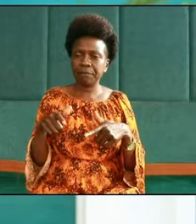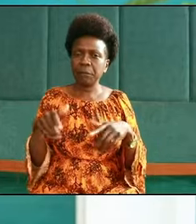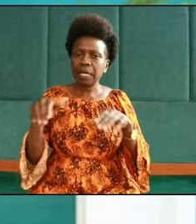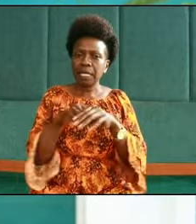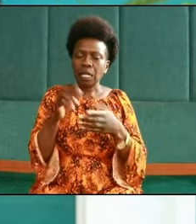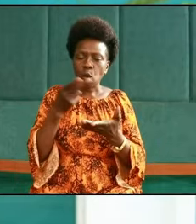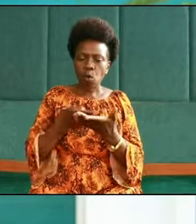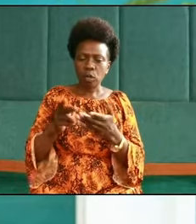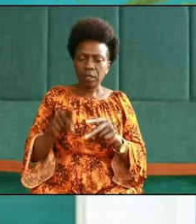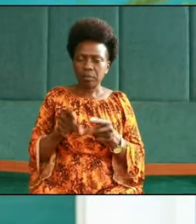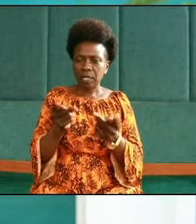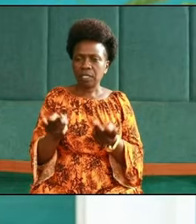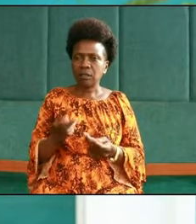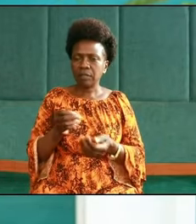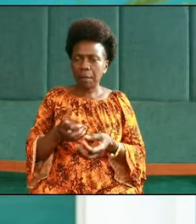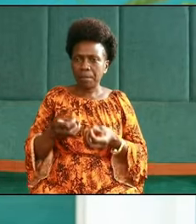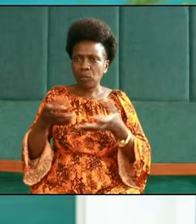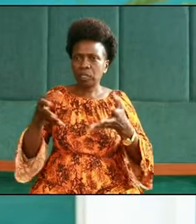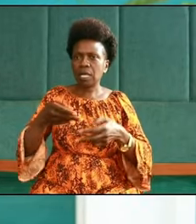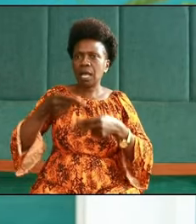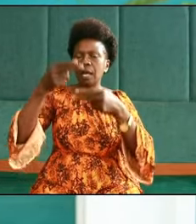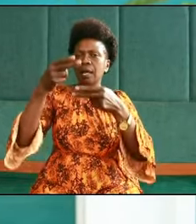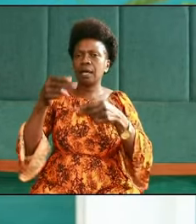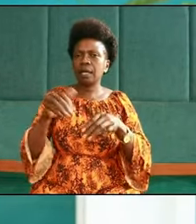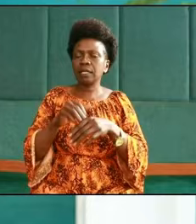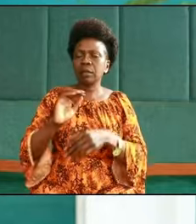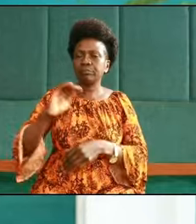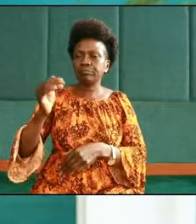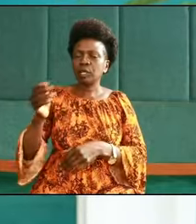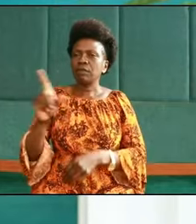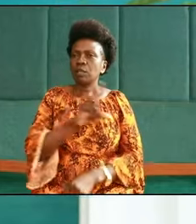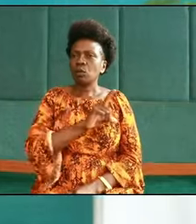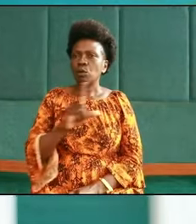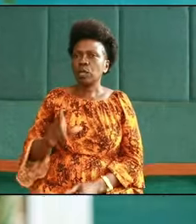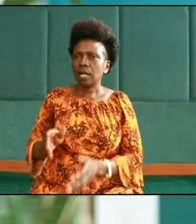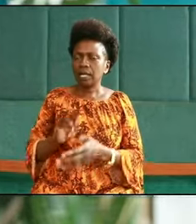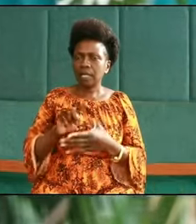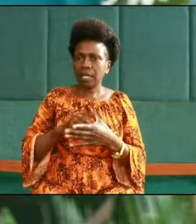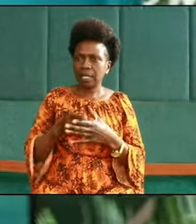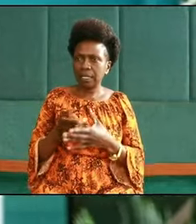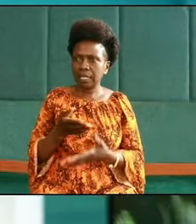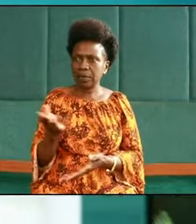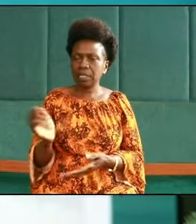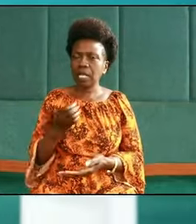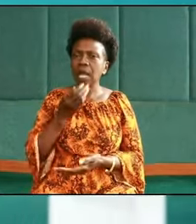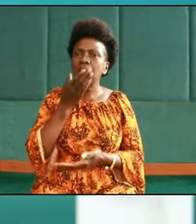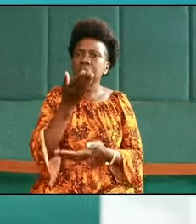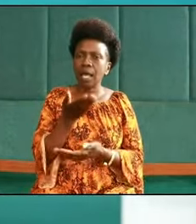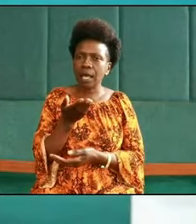in the holy place of the Most High, in the mountain of the Lord? And then there was an